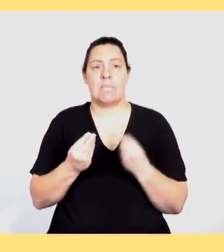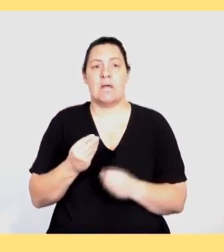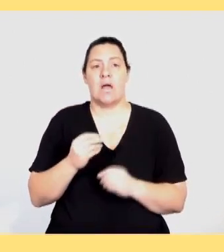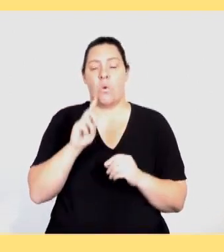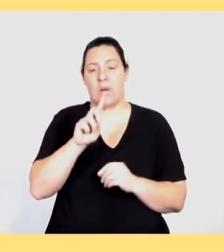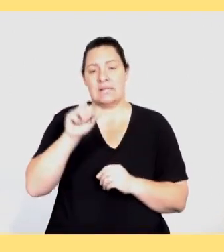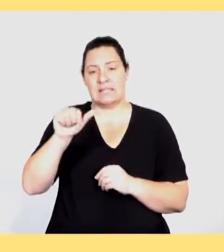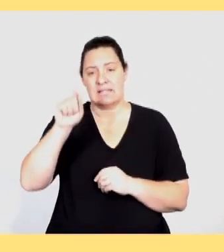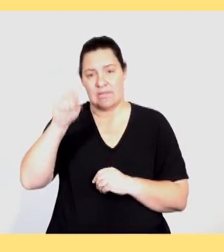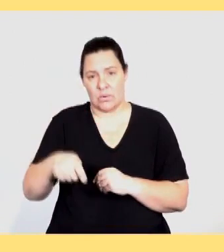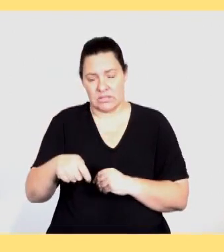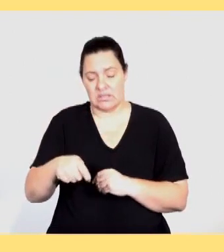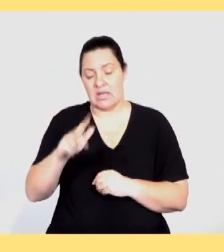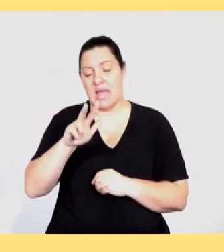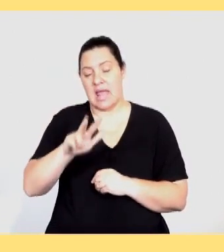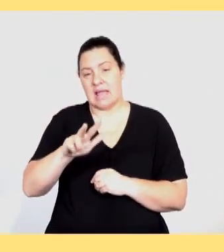with your